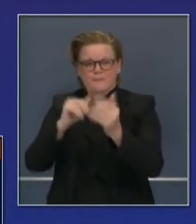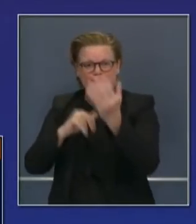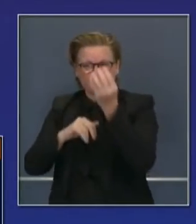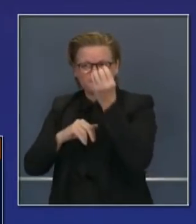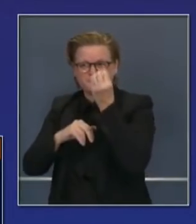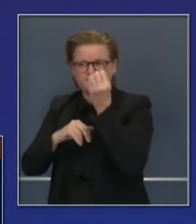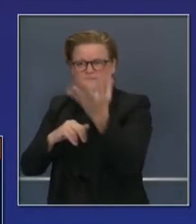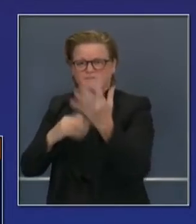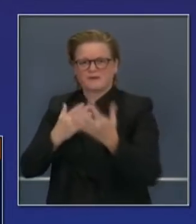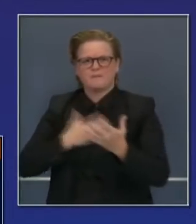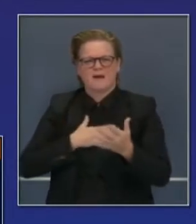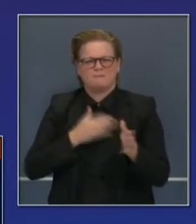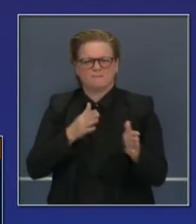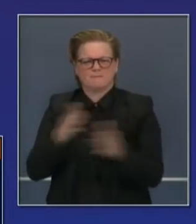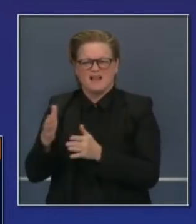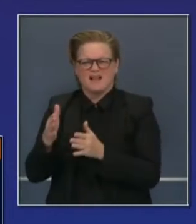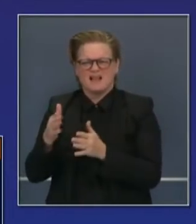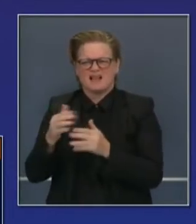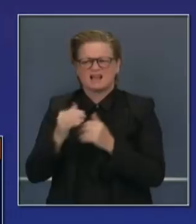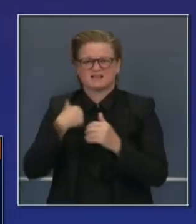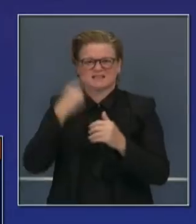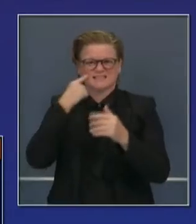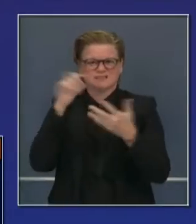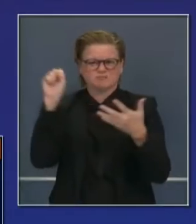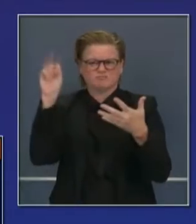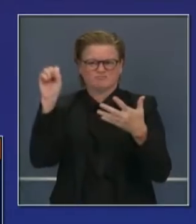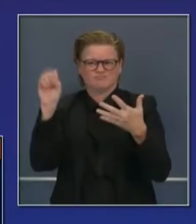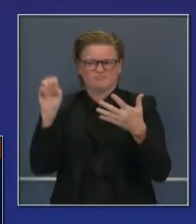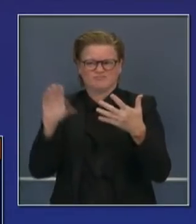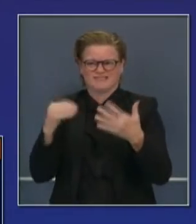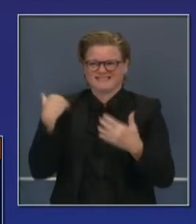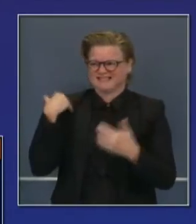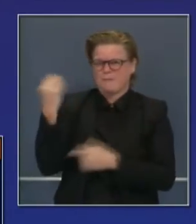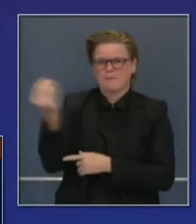plan. So I mentioned on Monday that we have